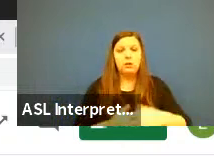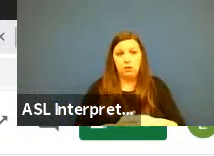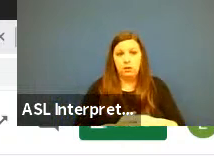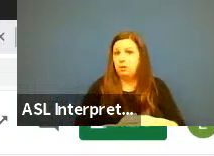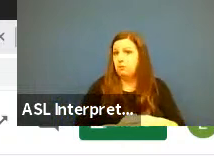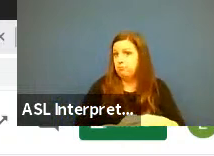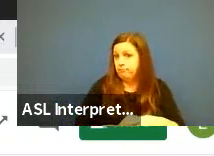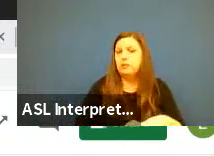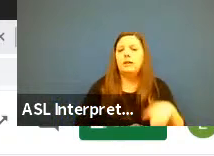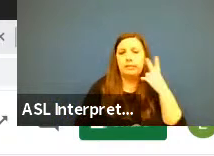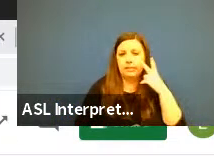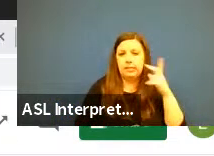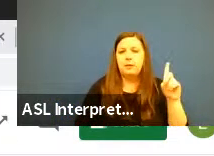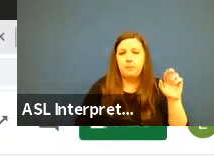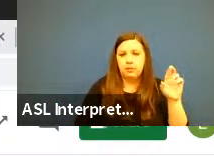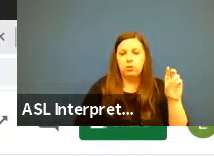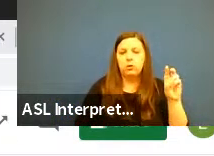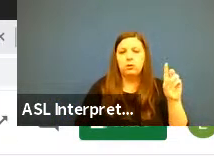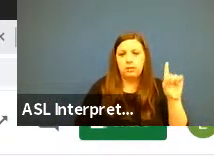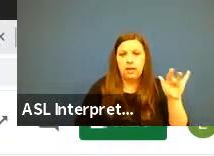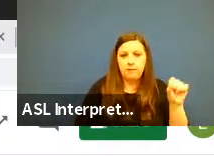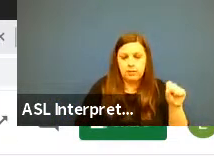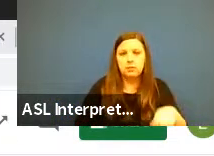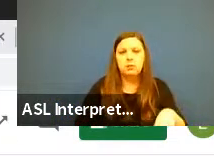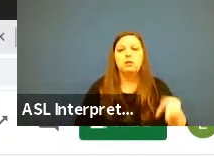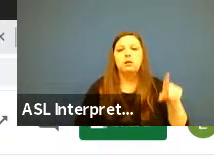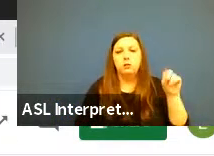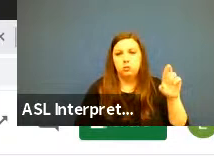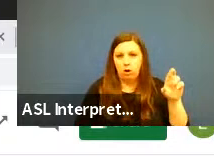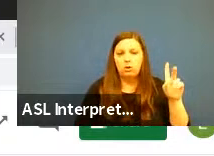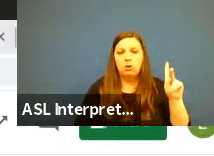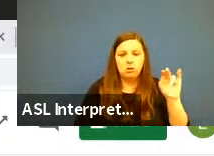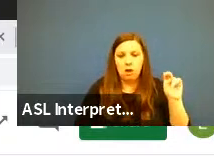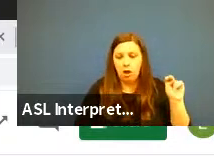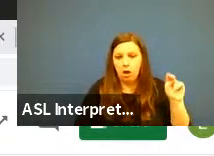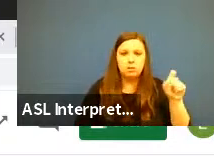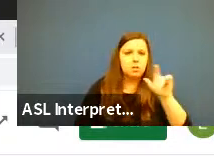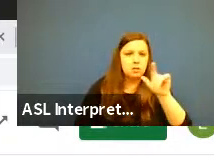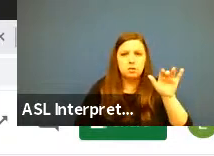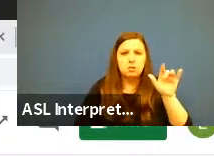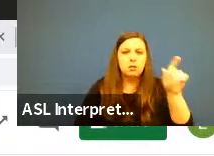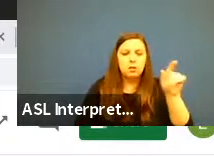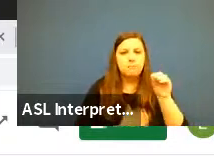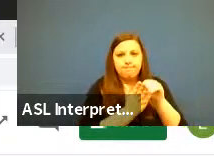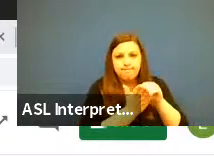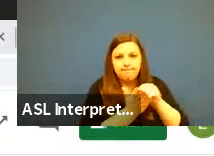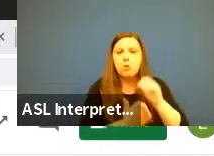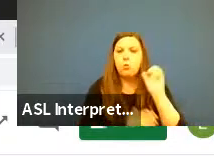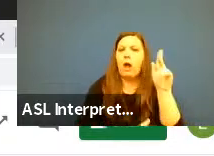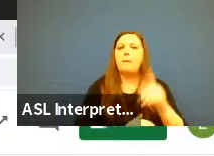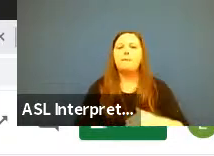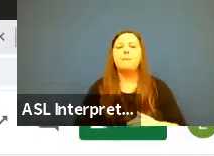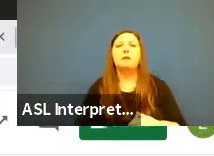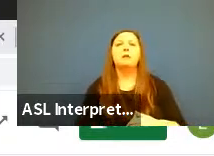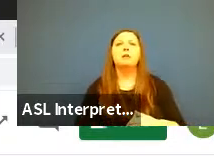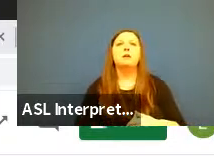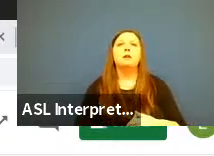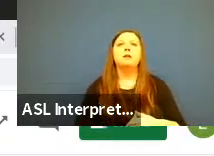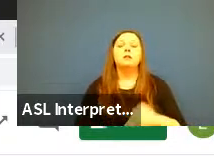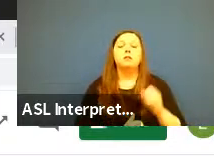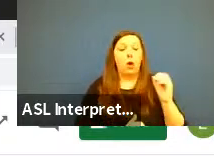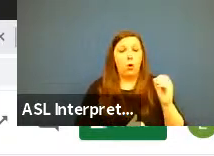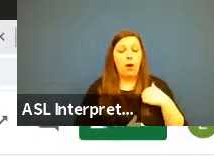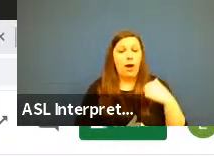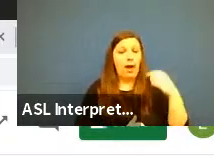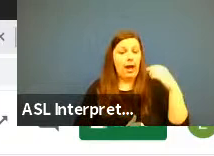Mr. Davis, Dr. Knox. Okay. So I guess what I will